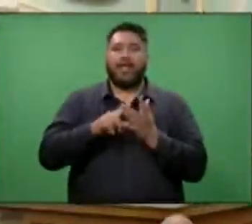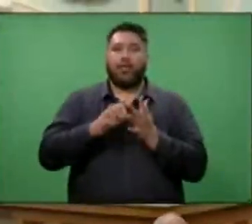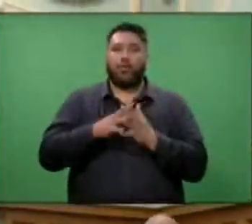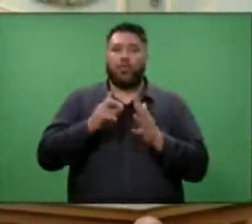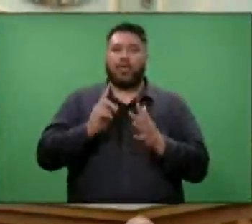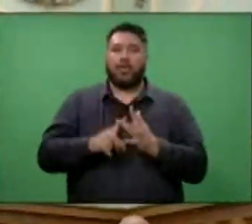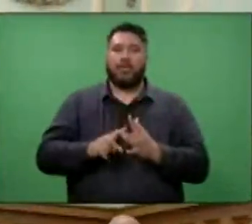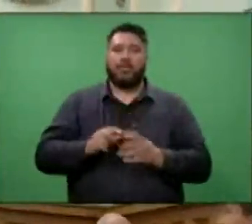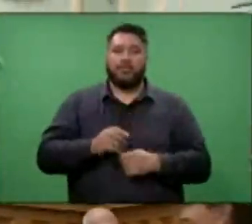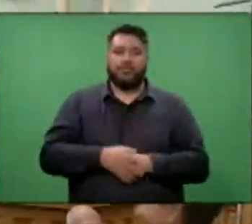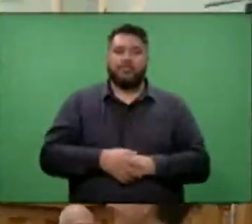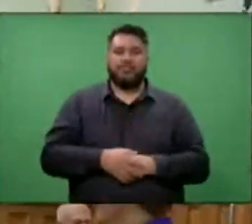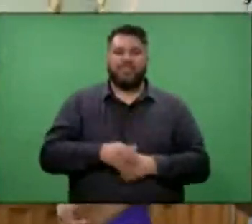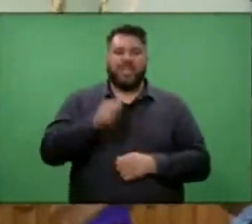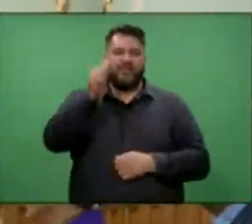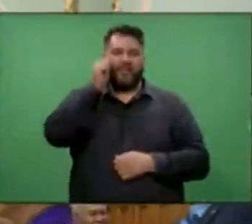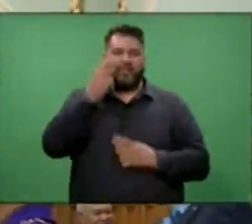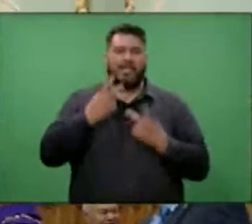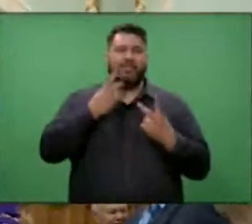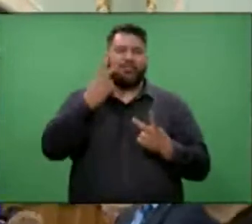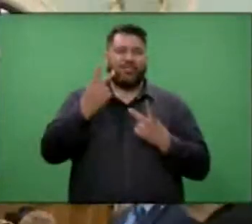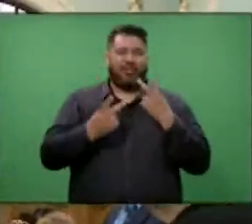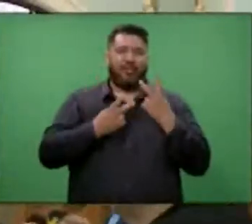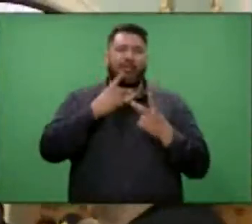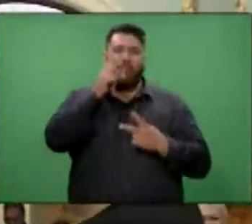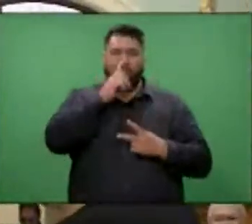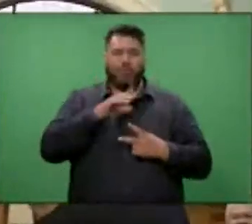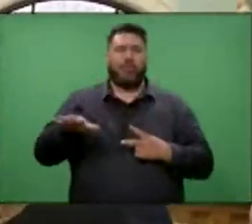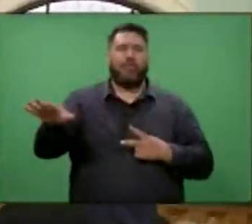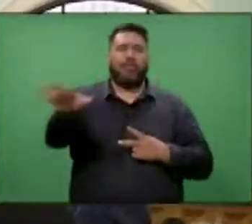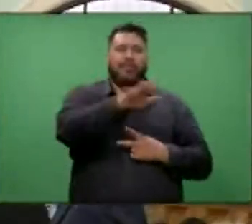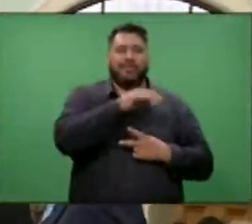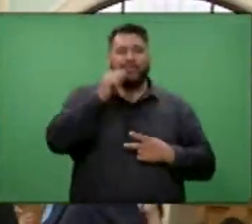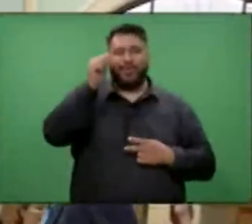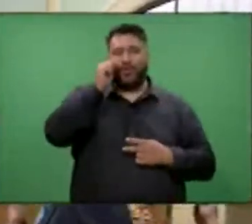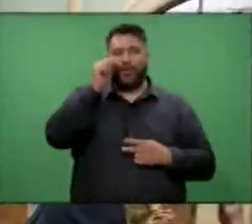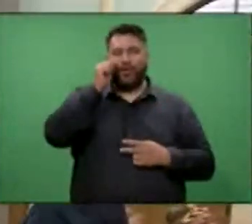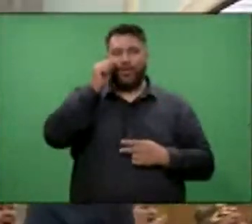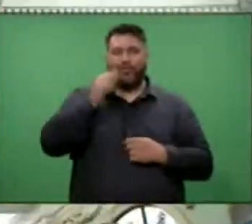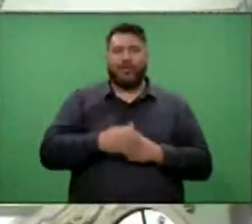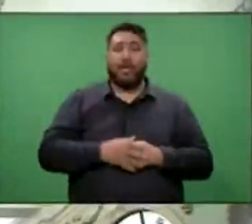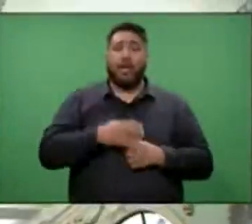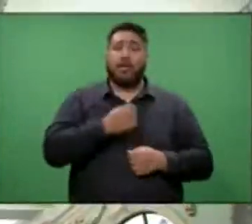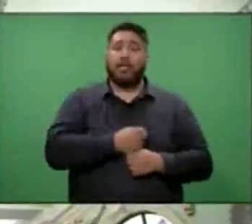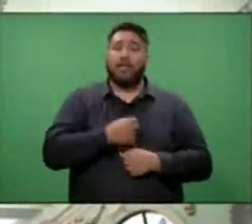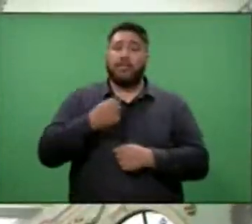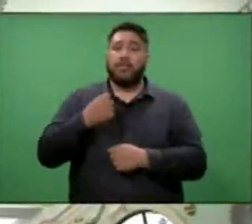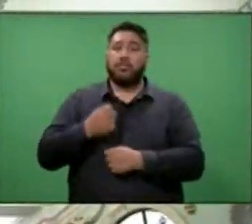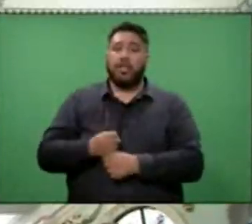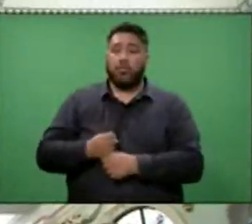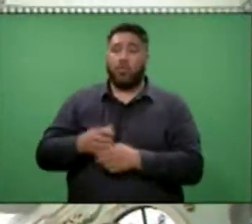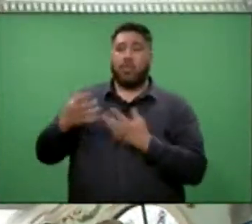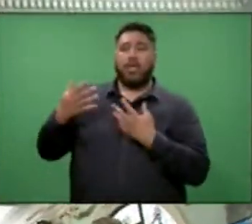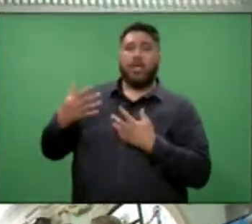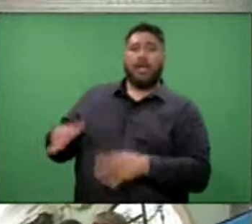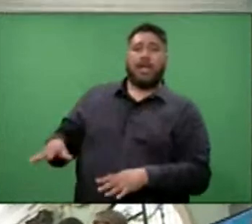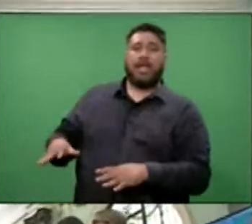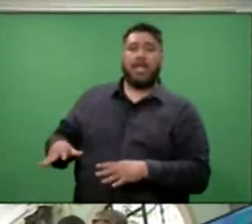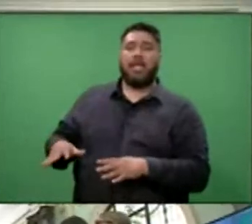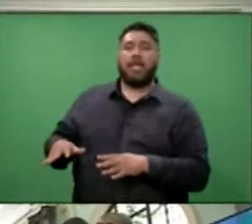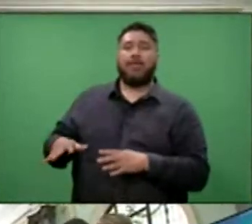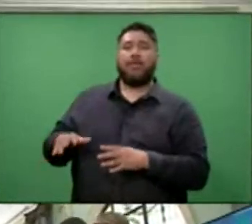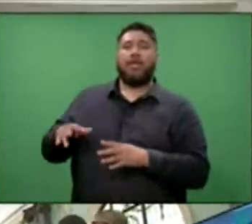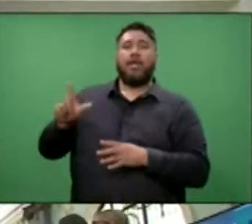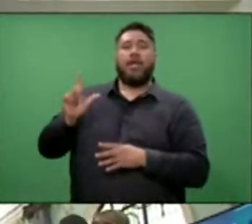Very familiar waiata to accompany the Governor-General as she departs the Legislative Council Chamber through the Grand